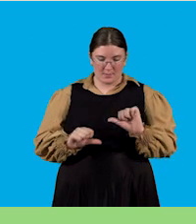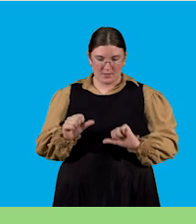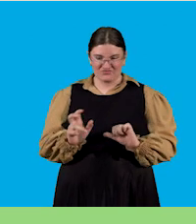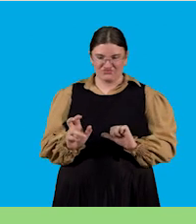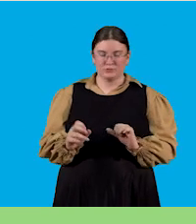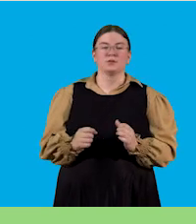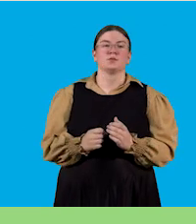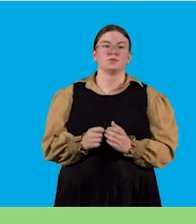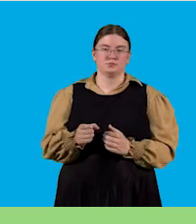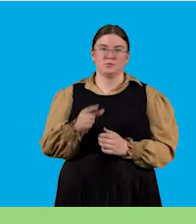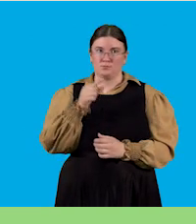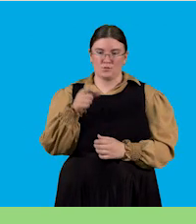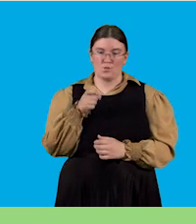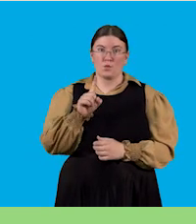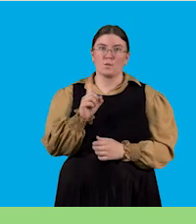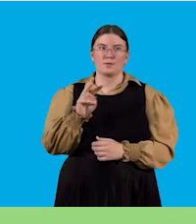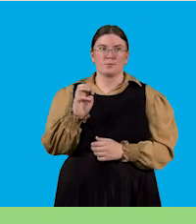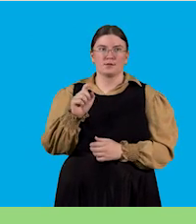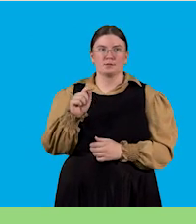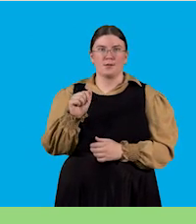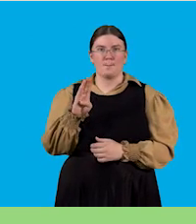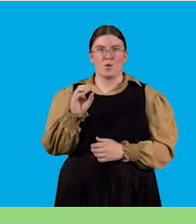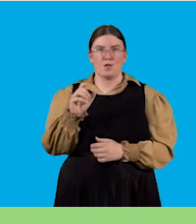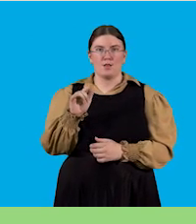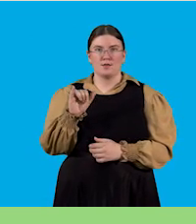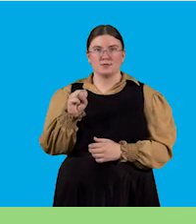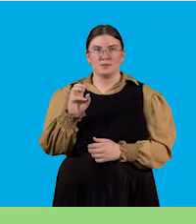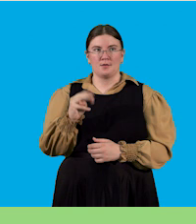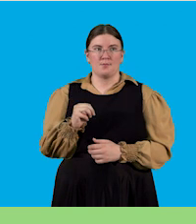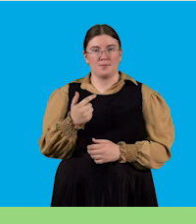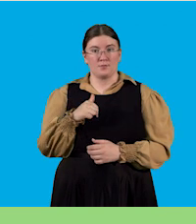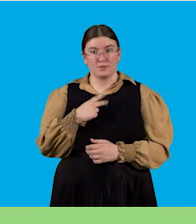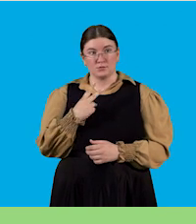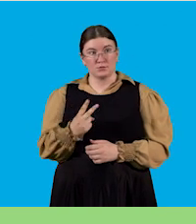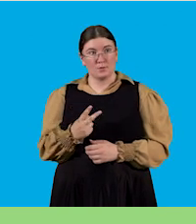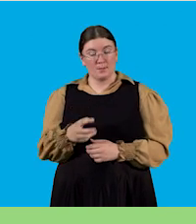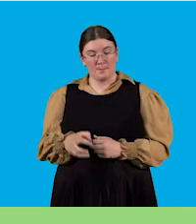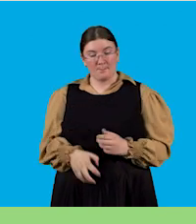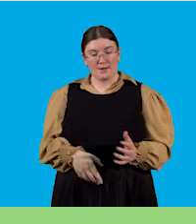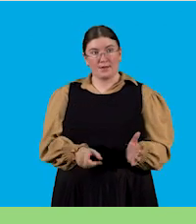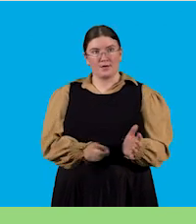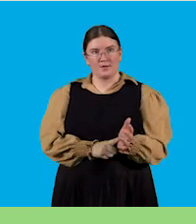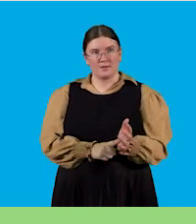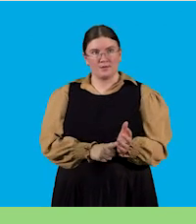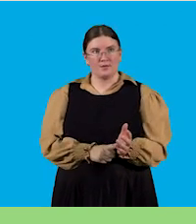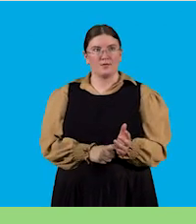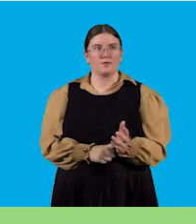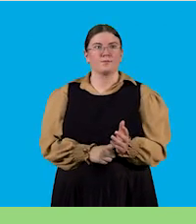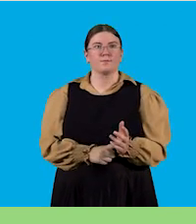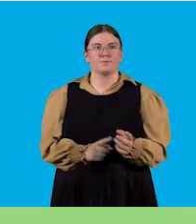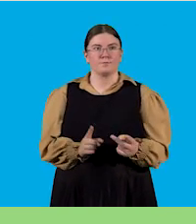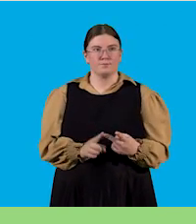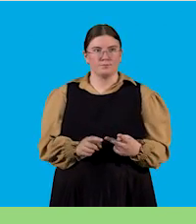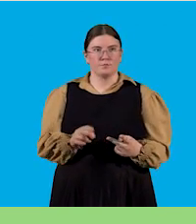referred to as metabolism. We looked at the bladder, ureter, and